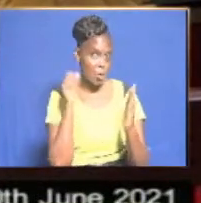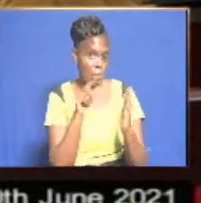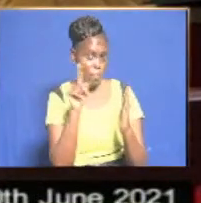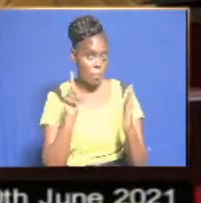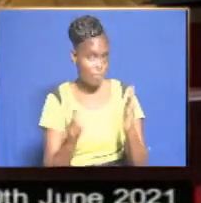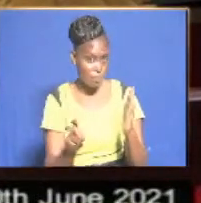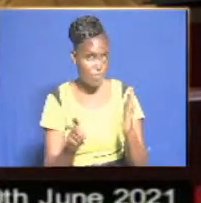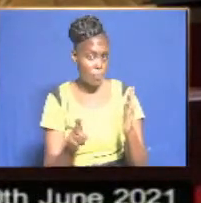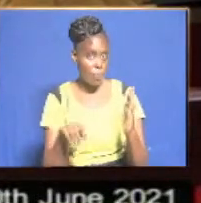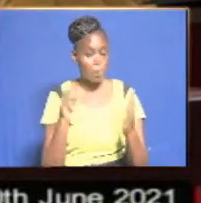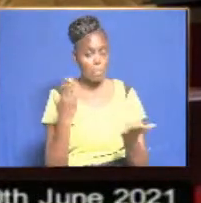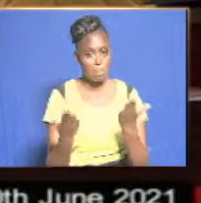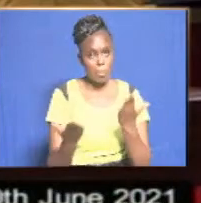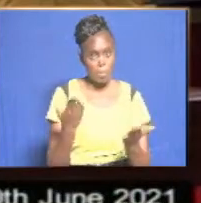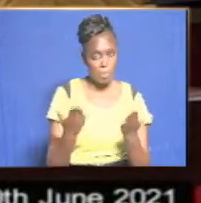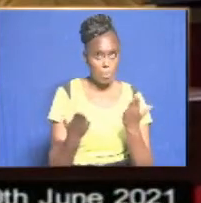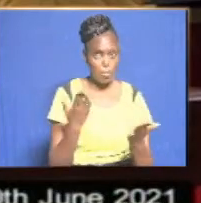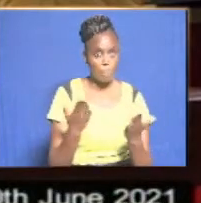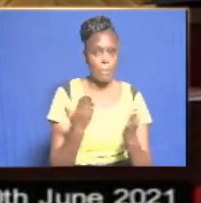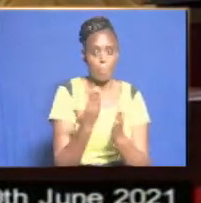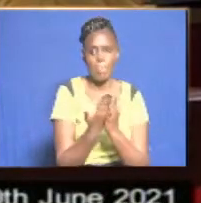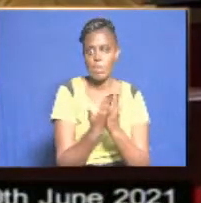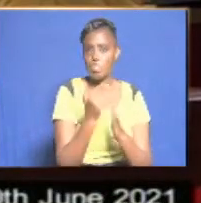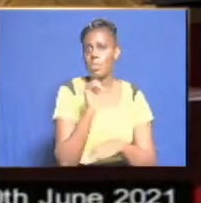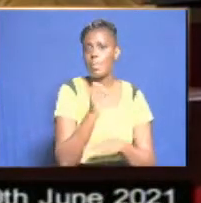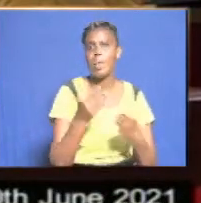it could be addressed in that petition, is it?